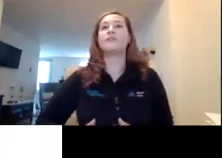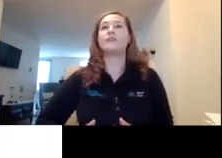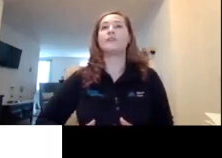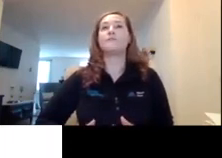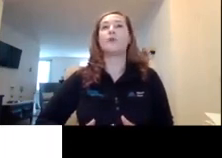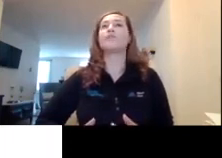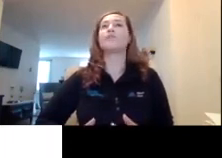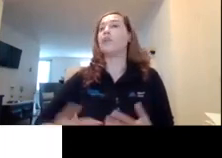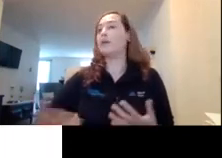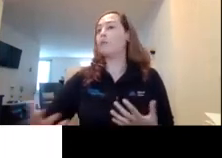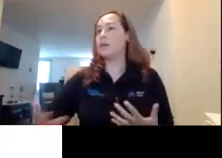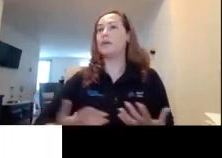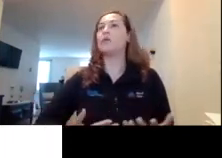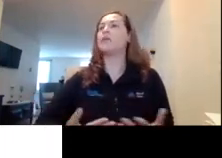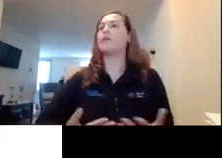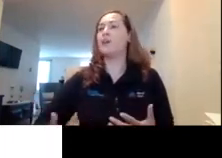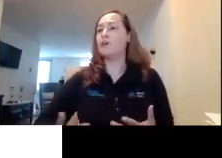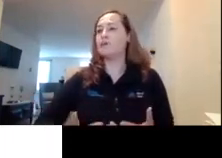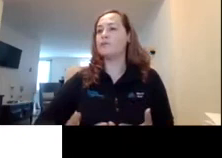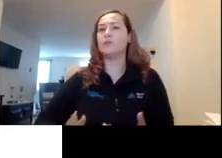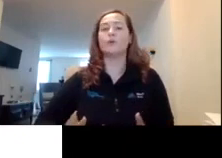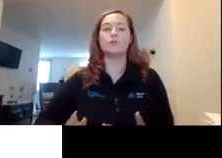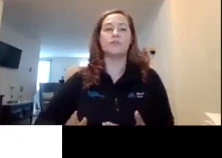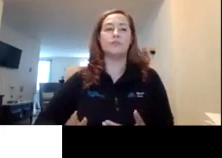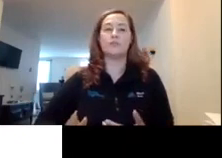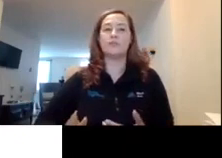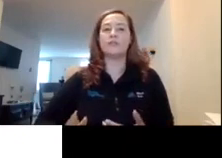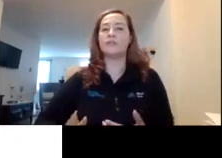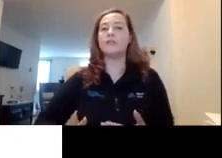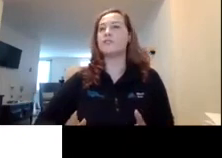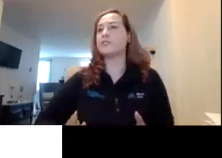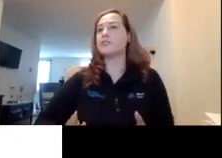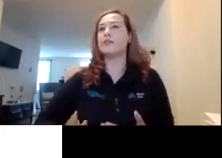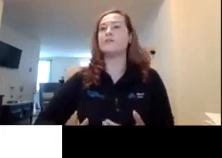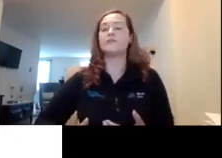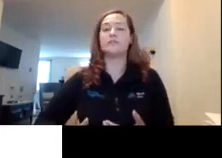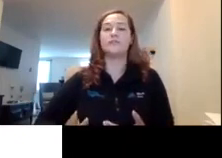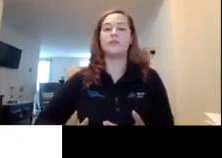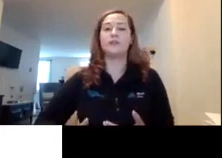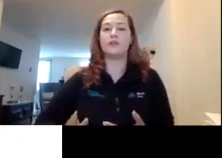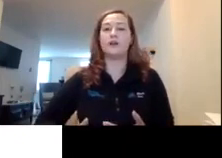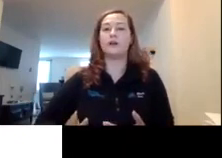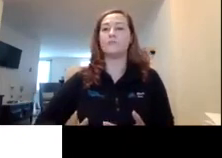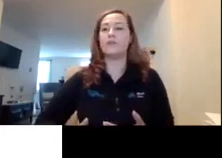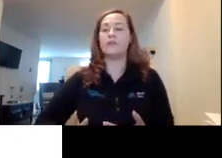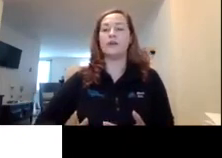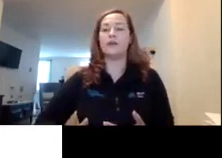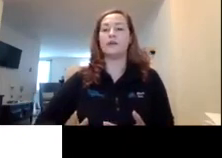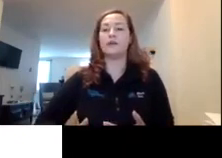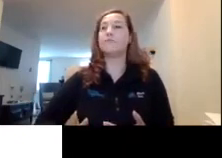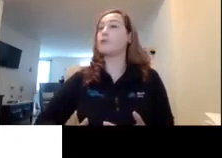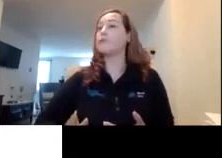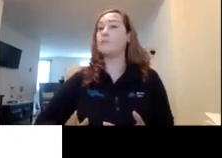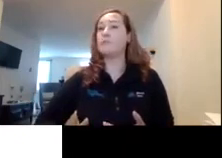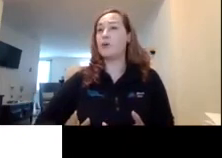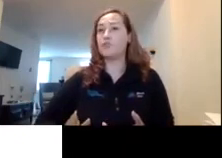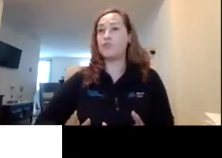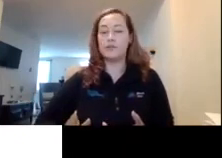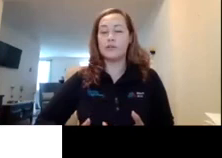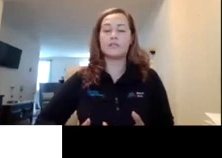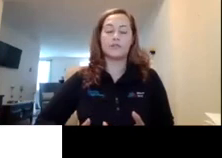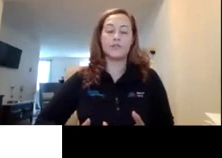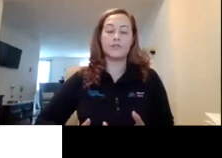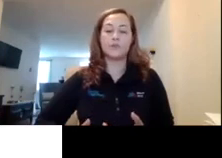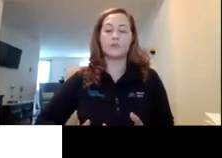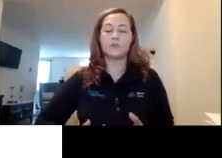of collaborating with a lot of you on different initiatives, different improvement